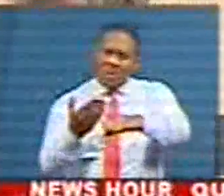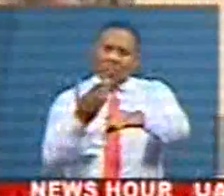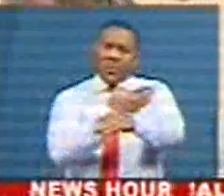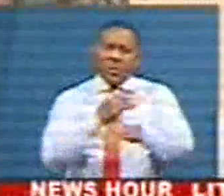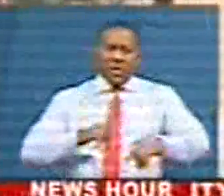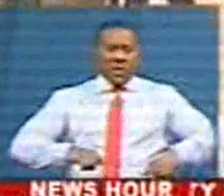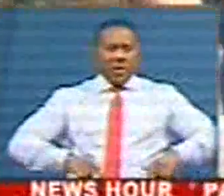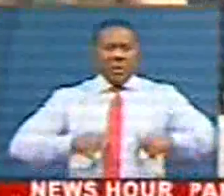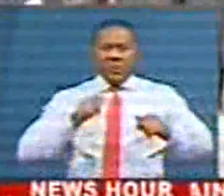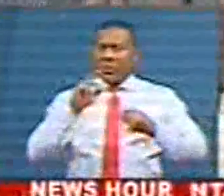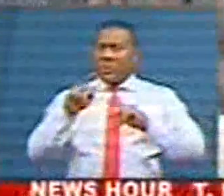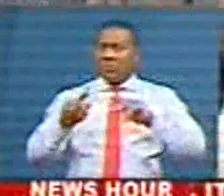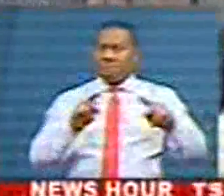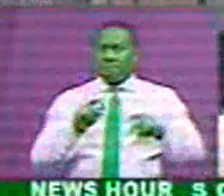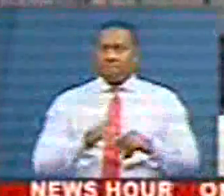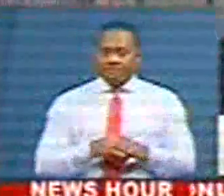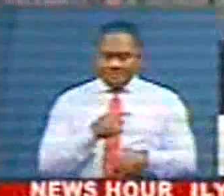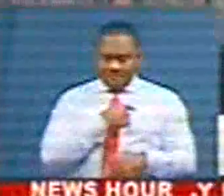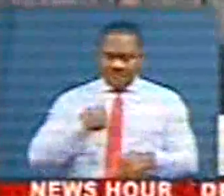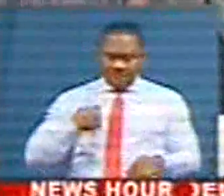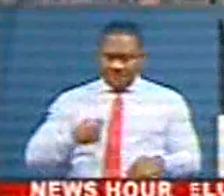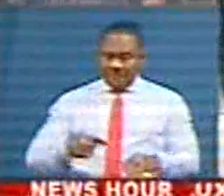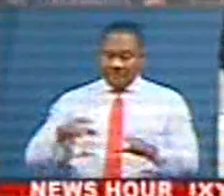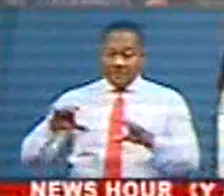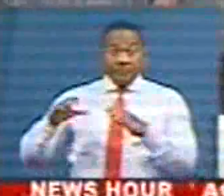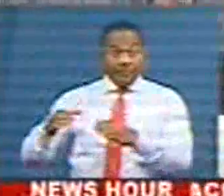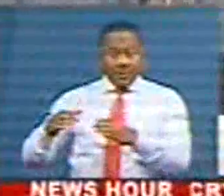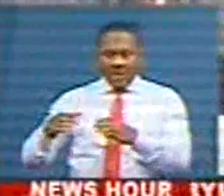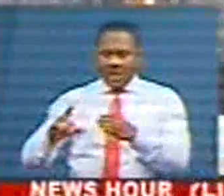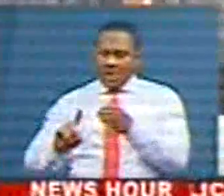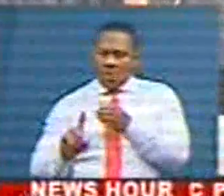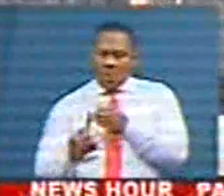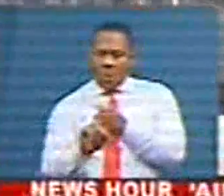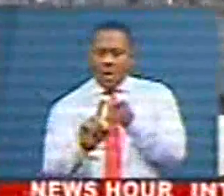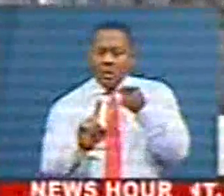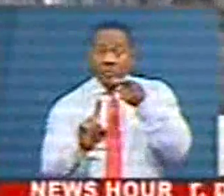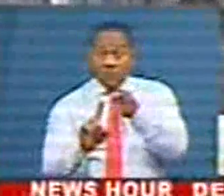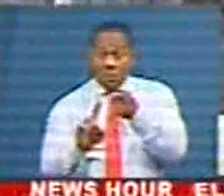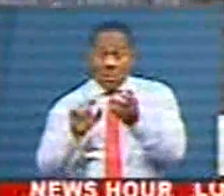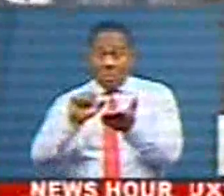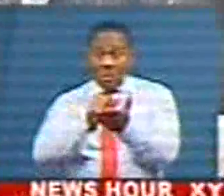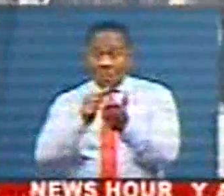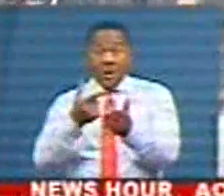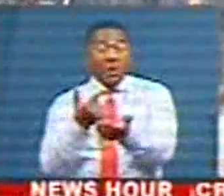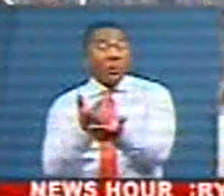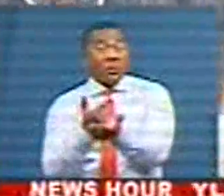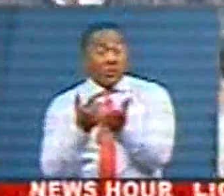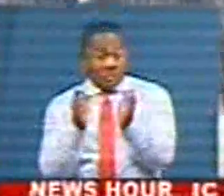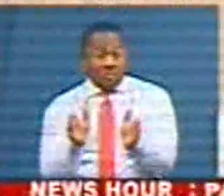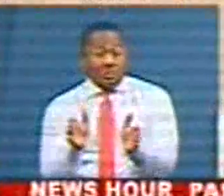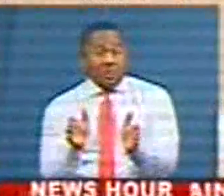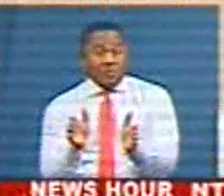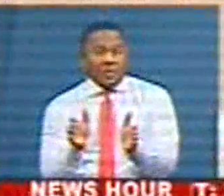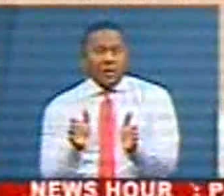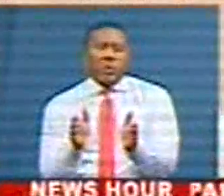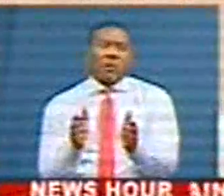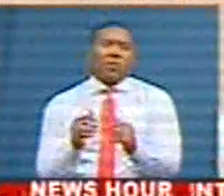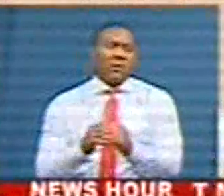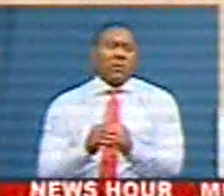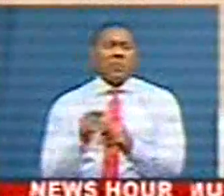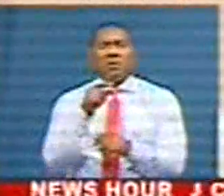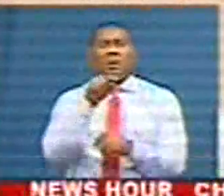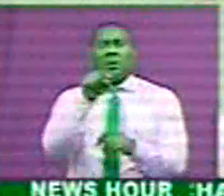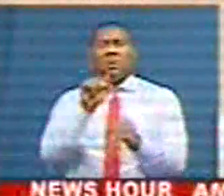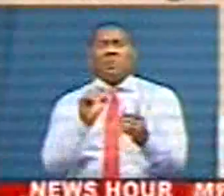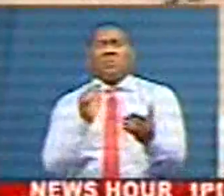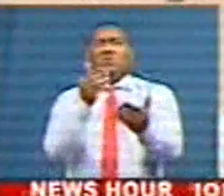of the residents. A Chinese delegation led by its ambassador to Ghana called on the senior minister and the overlord of